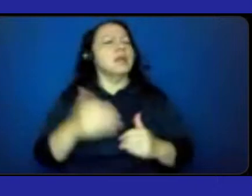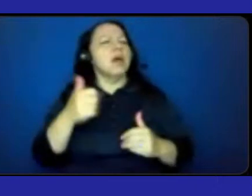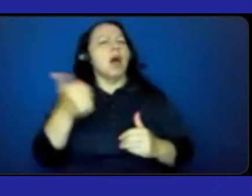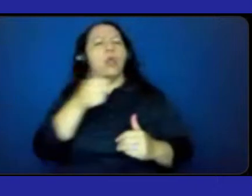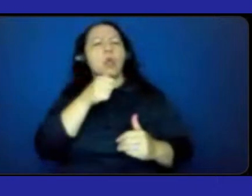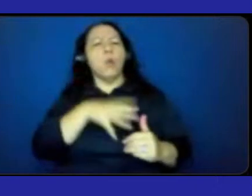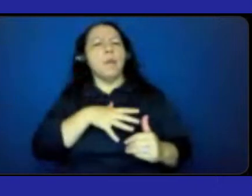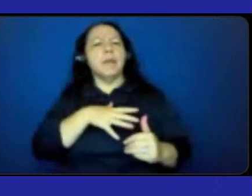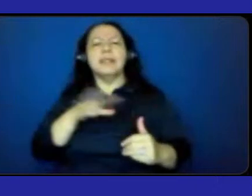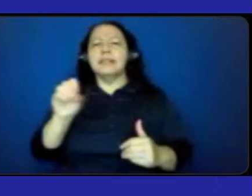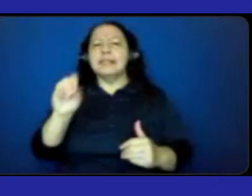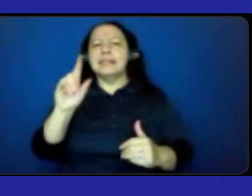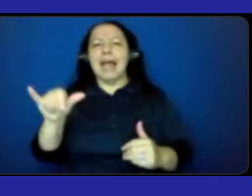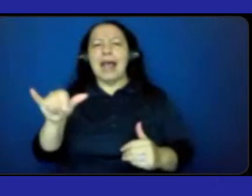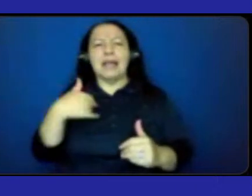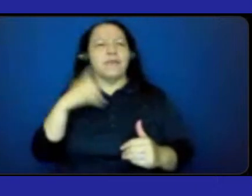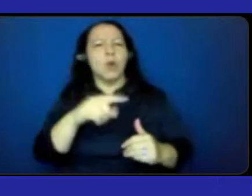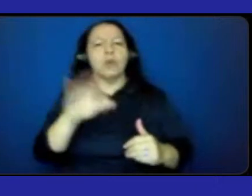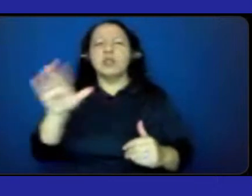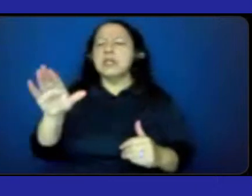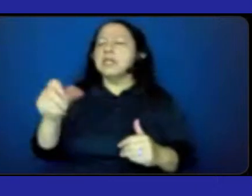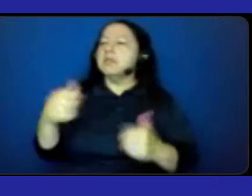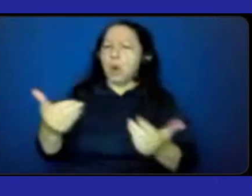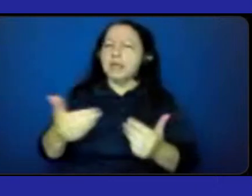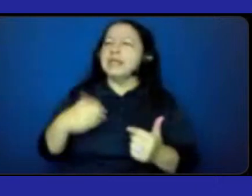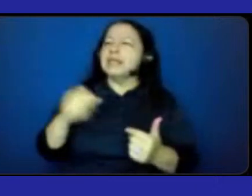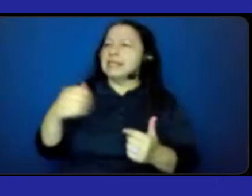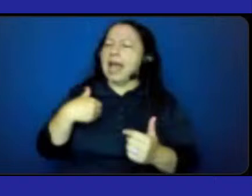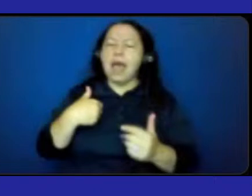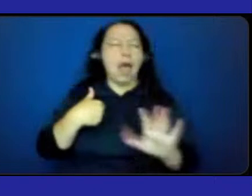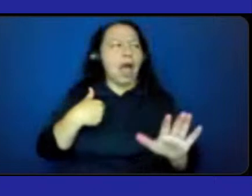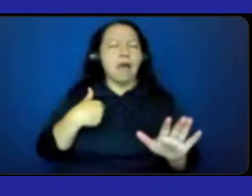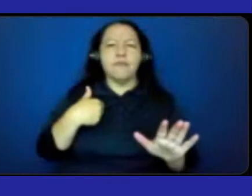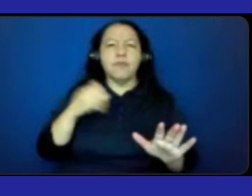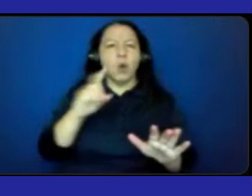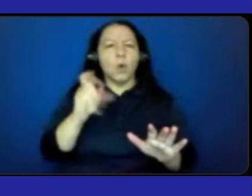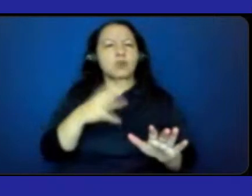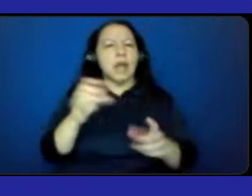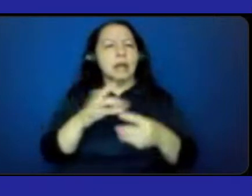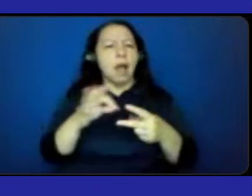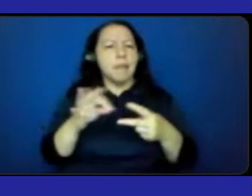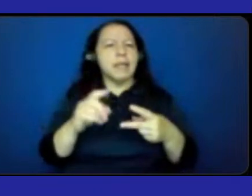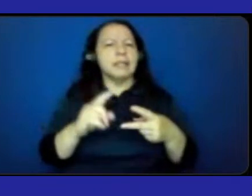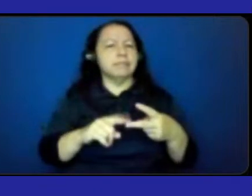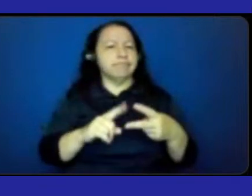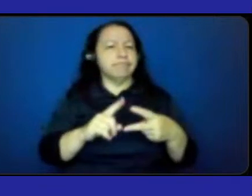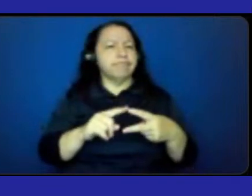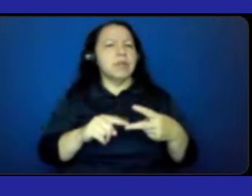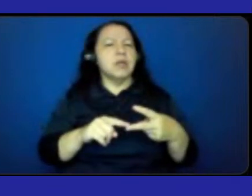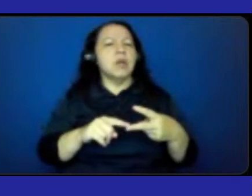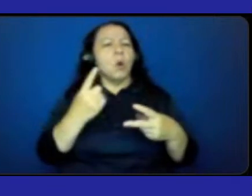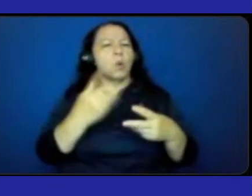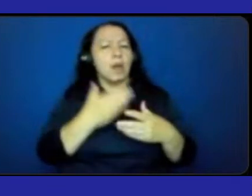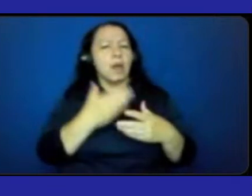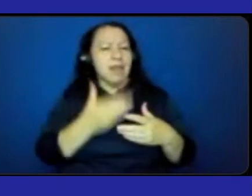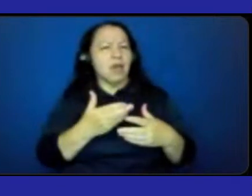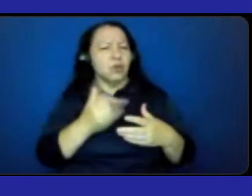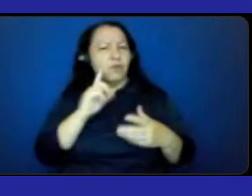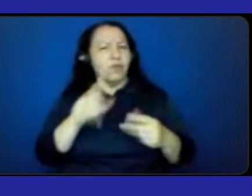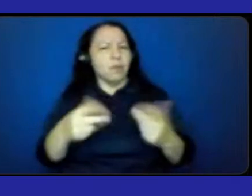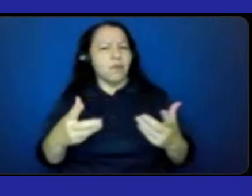question and a Sally, go ahead. comment. Yes, a question and a comment. One, thank you for providing the board of directors notice